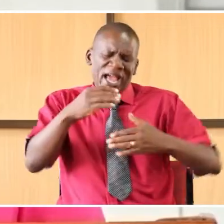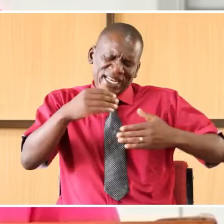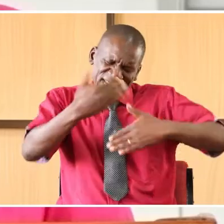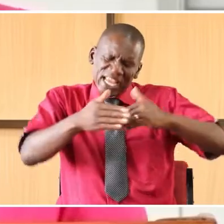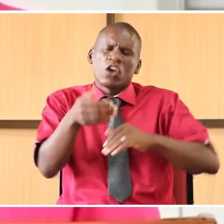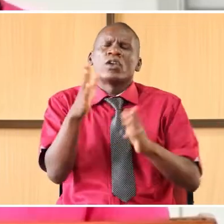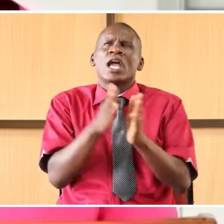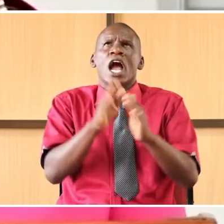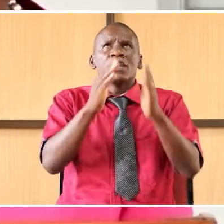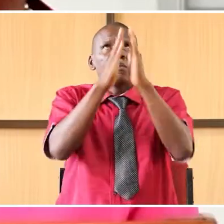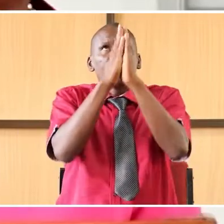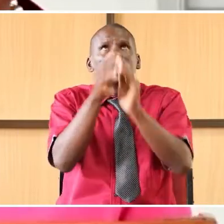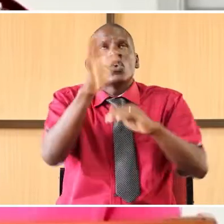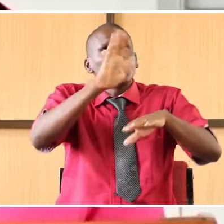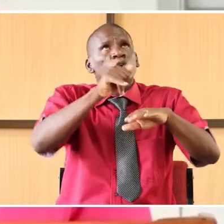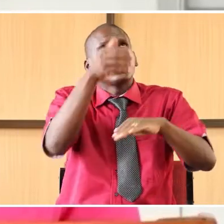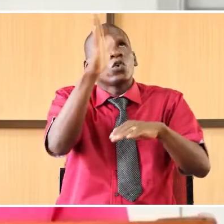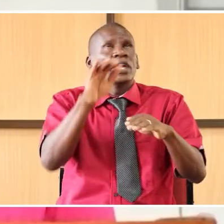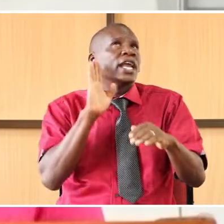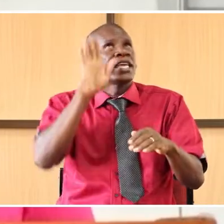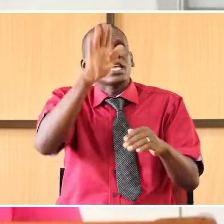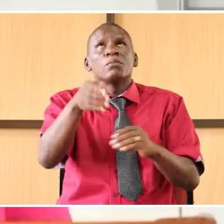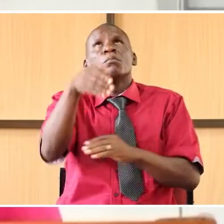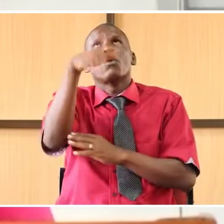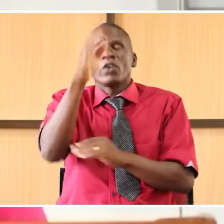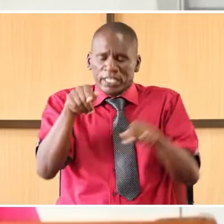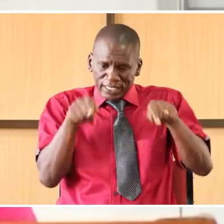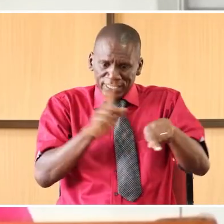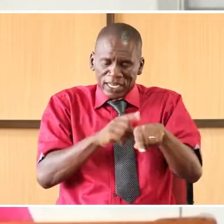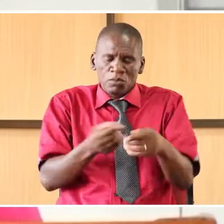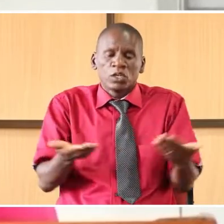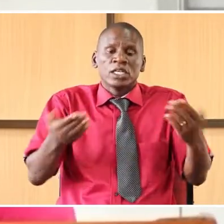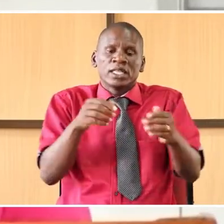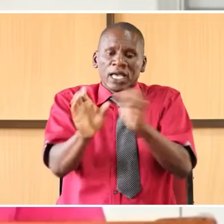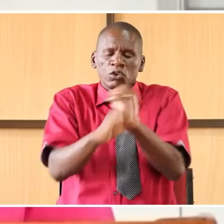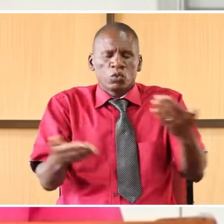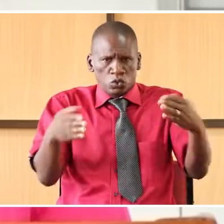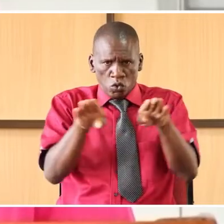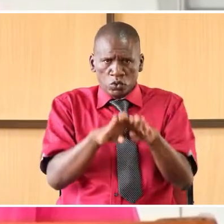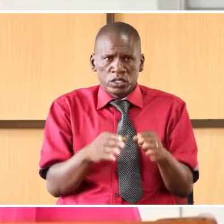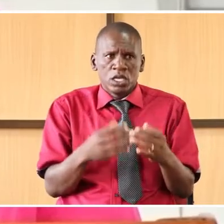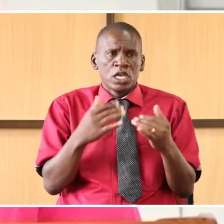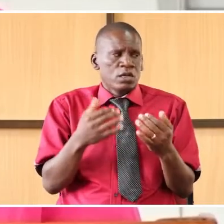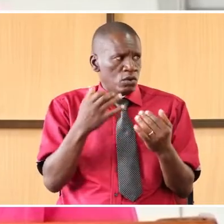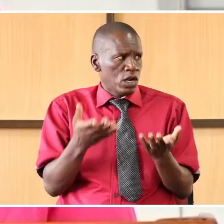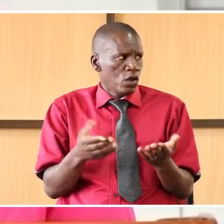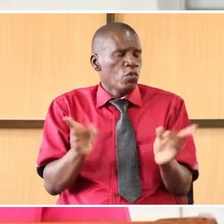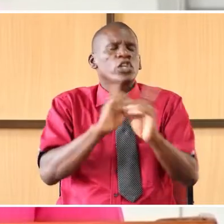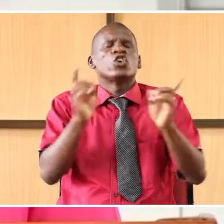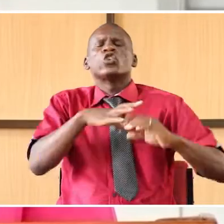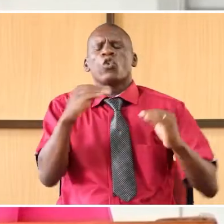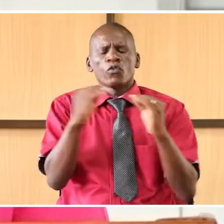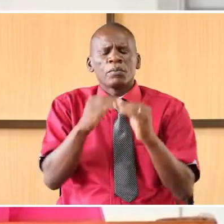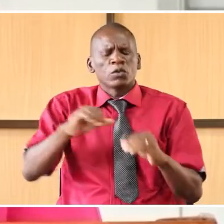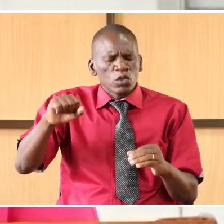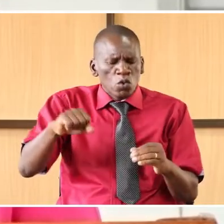upon him and hear him more, it is this time. Because we don't go for meetings, we